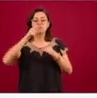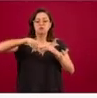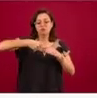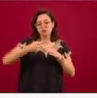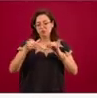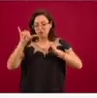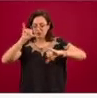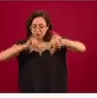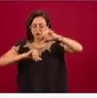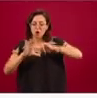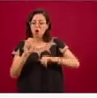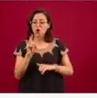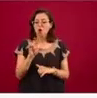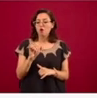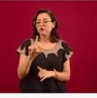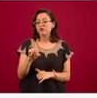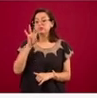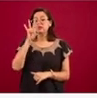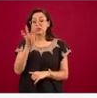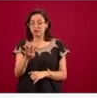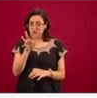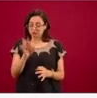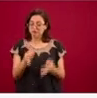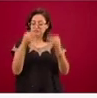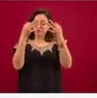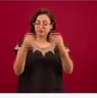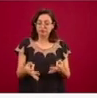have tested positive for COVID-19.